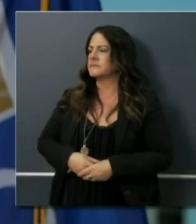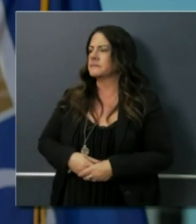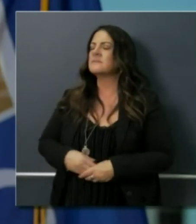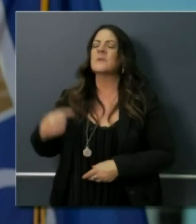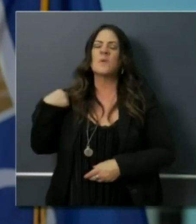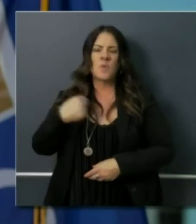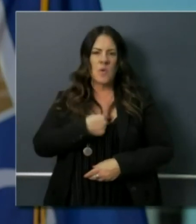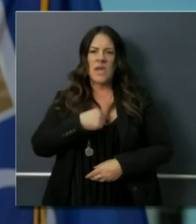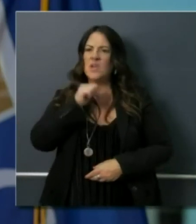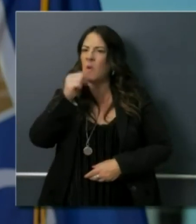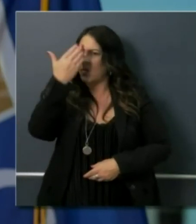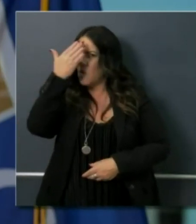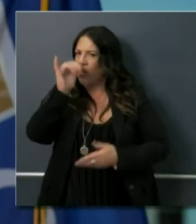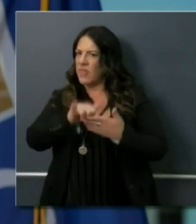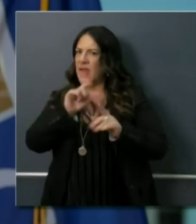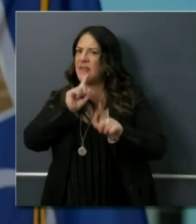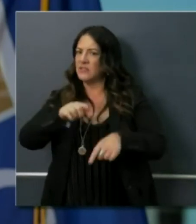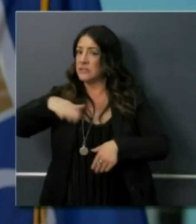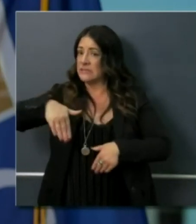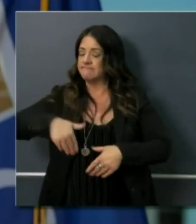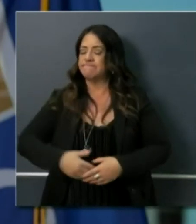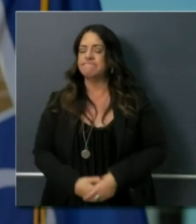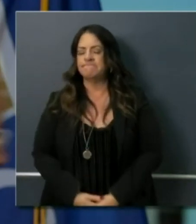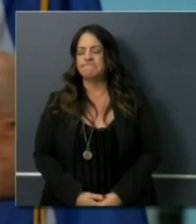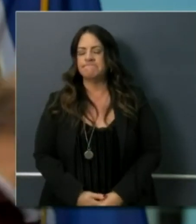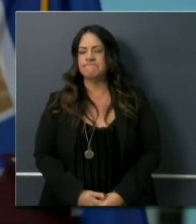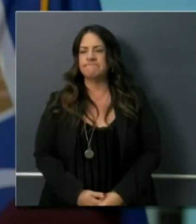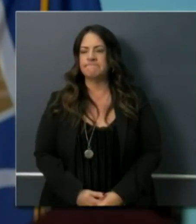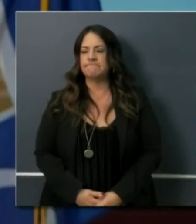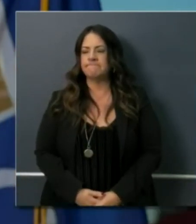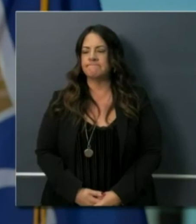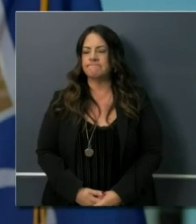not, but we do not have that information at this time.